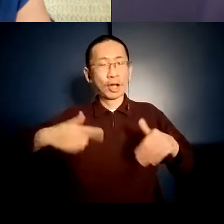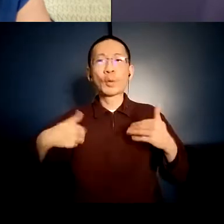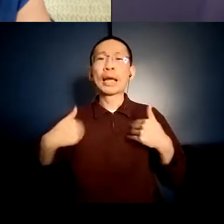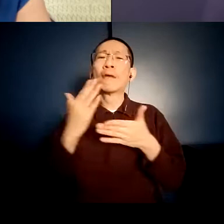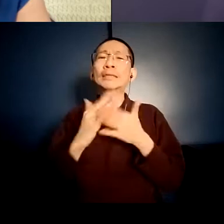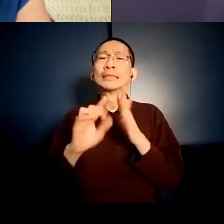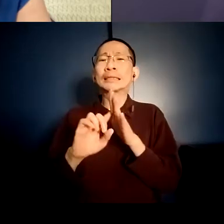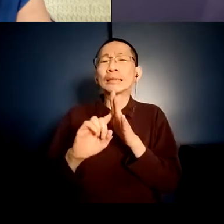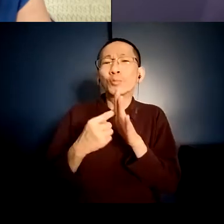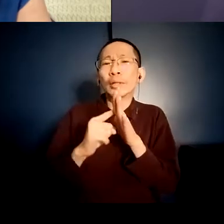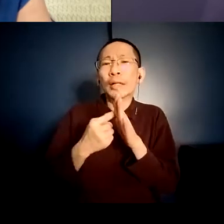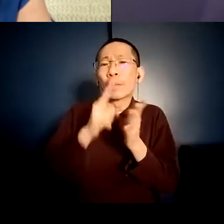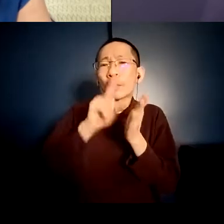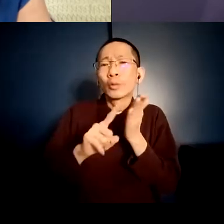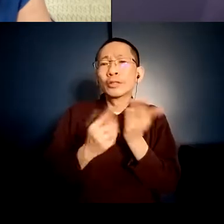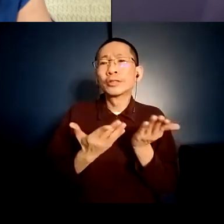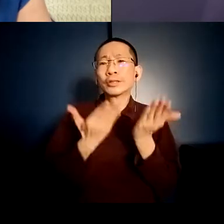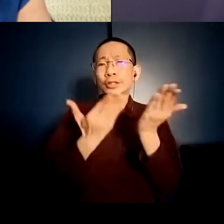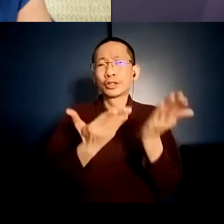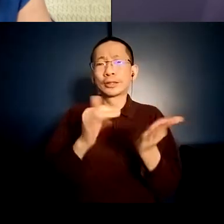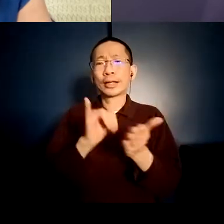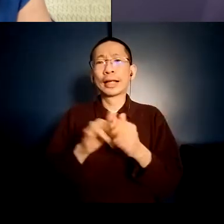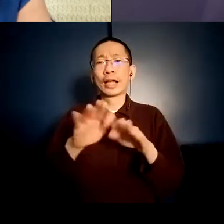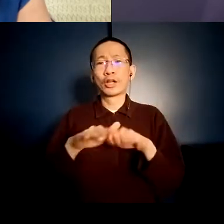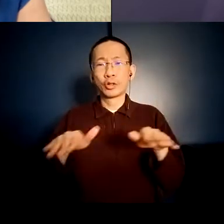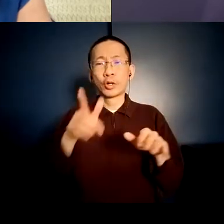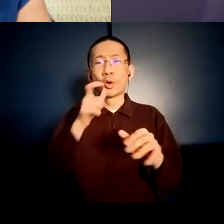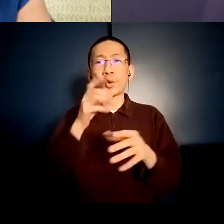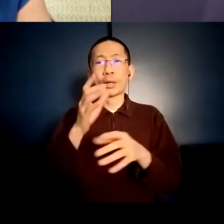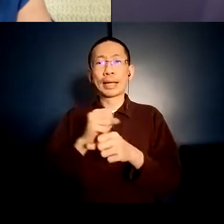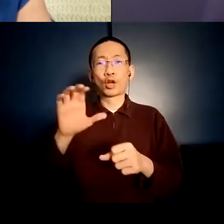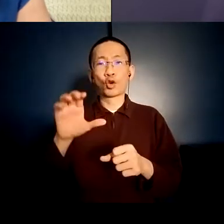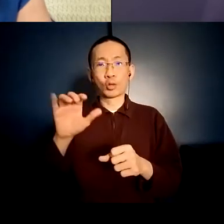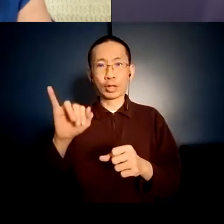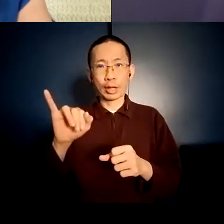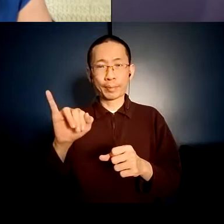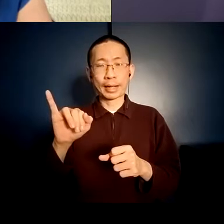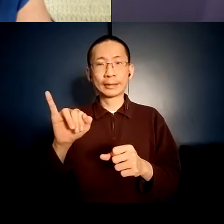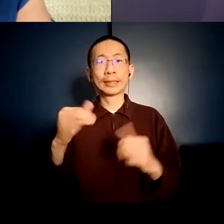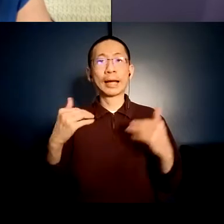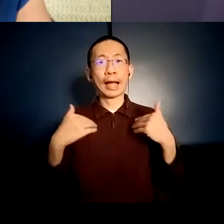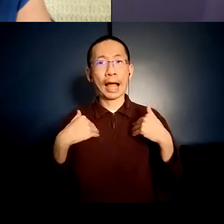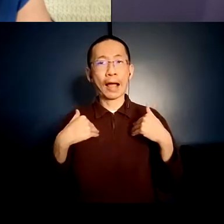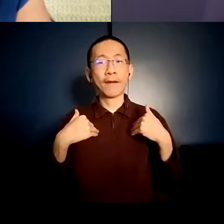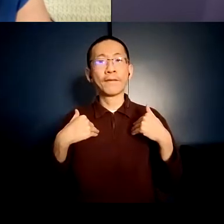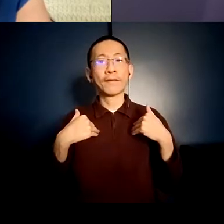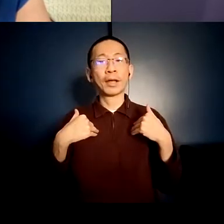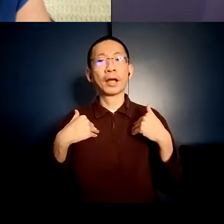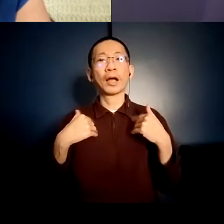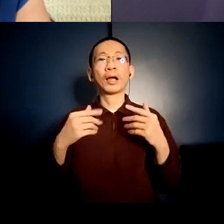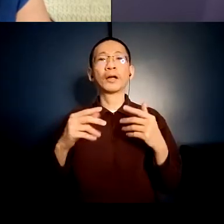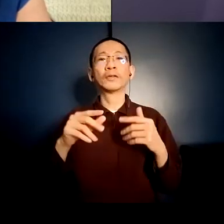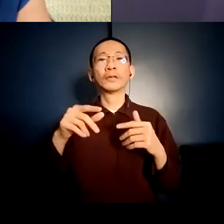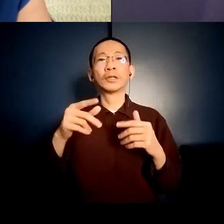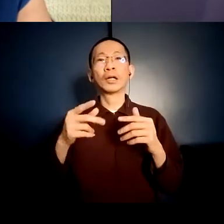preliminary research suggesting that children who get cochlear implants have poorer functional